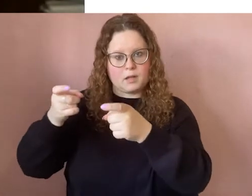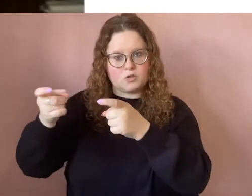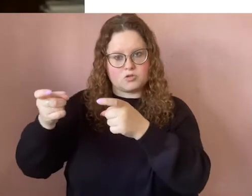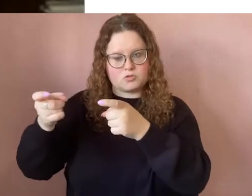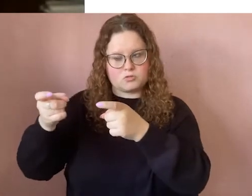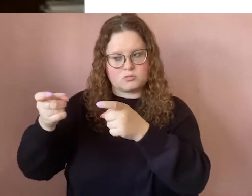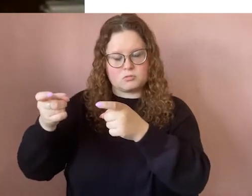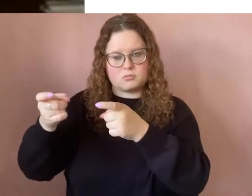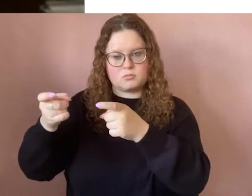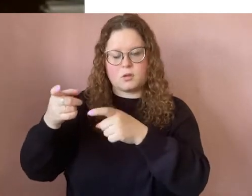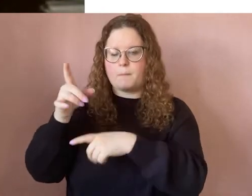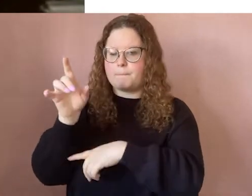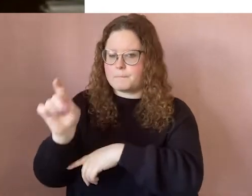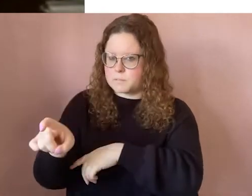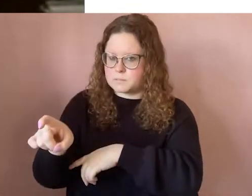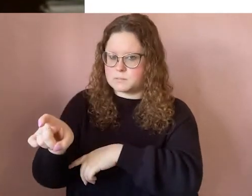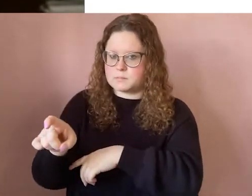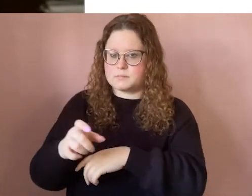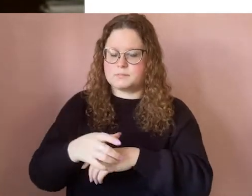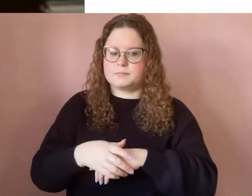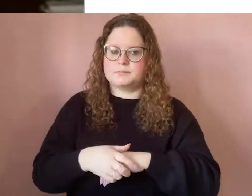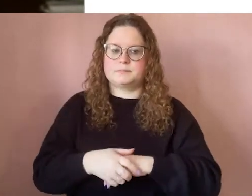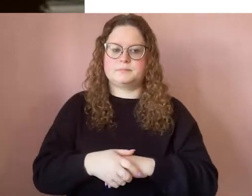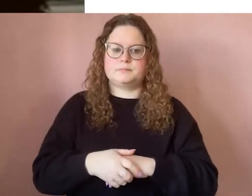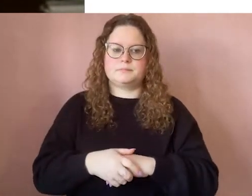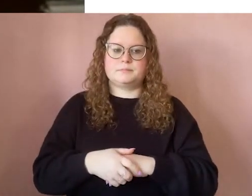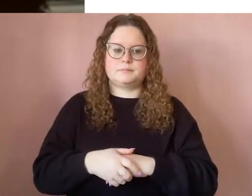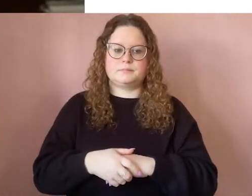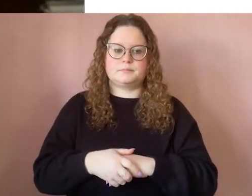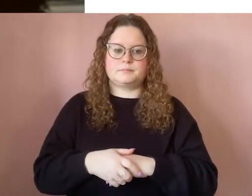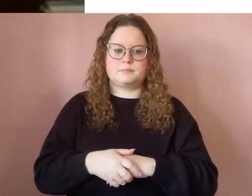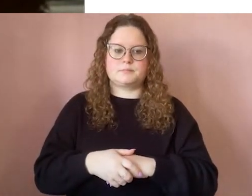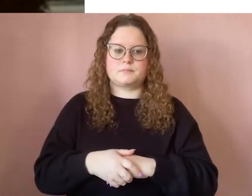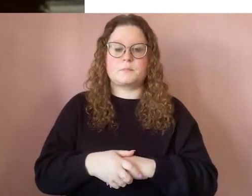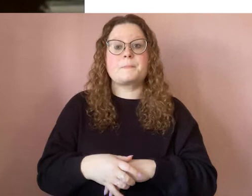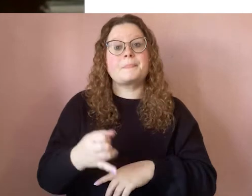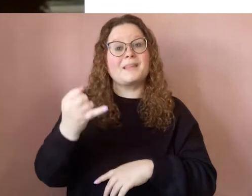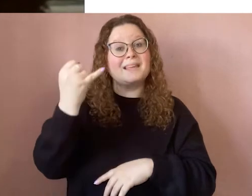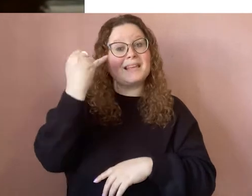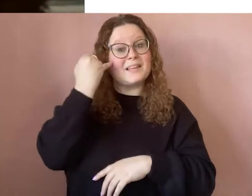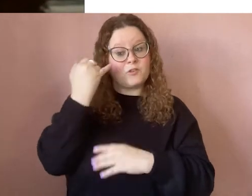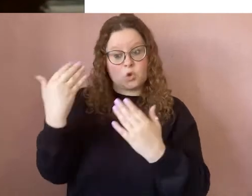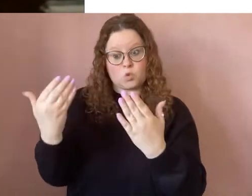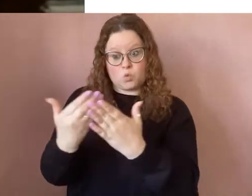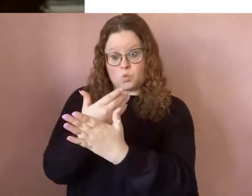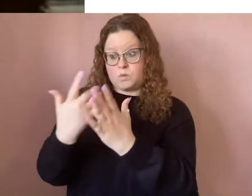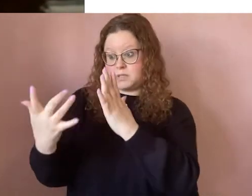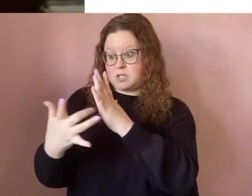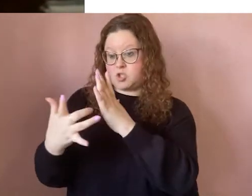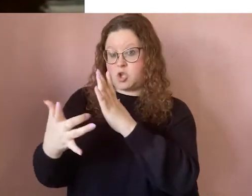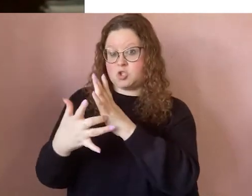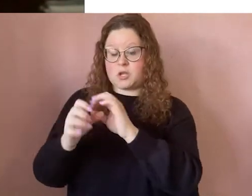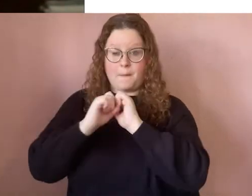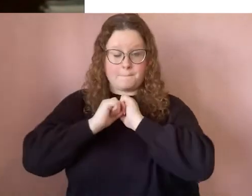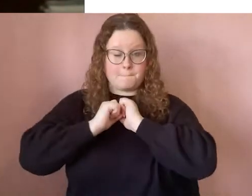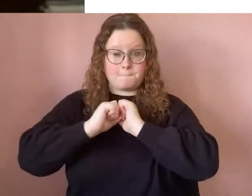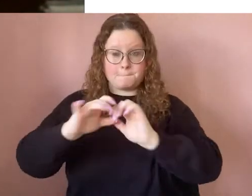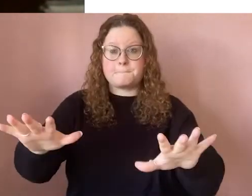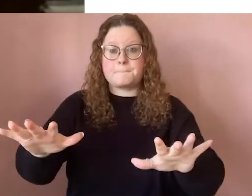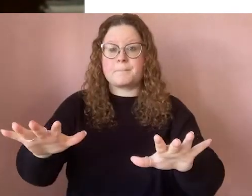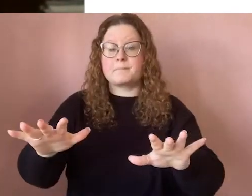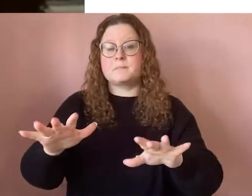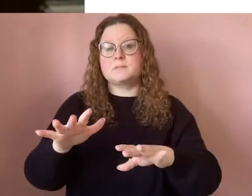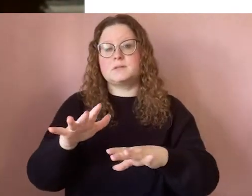Can and must be managed. If it is dropped like a bomb, changing jobs,